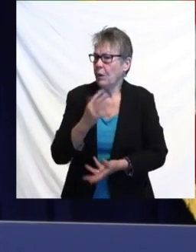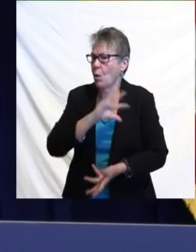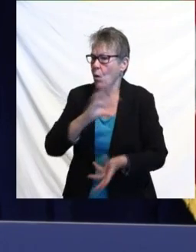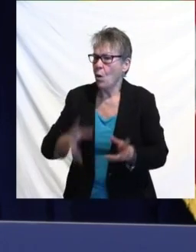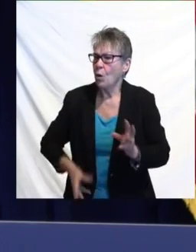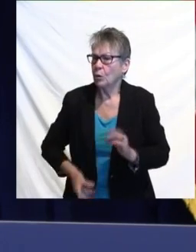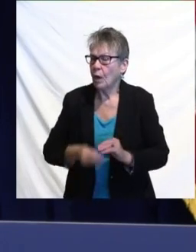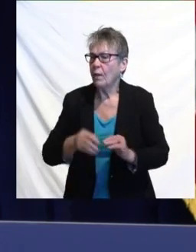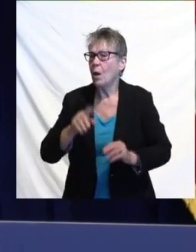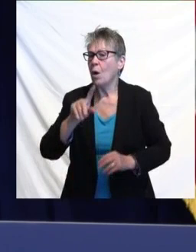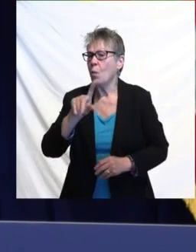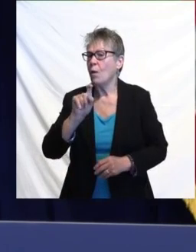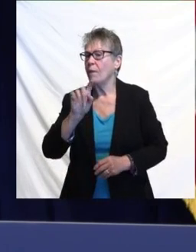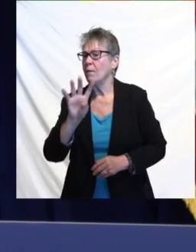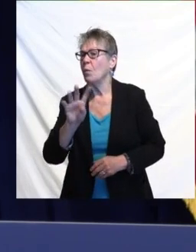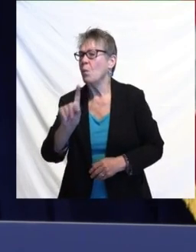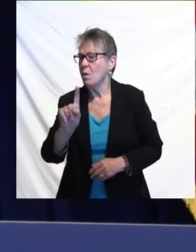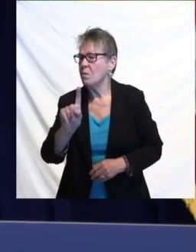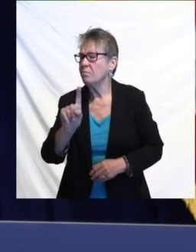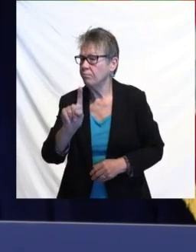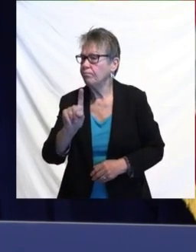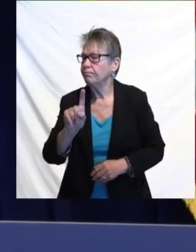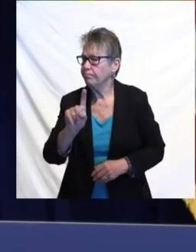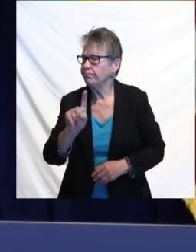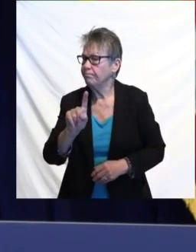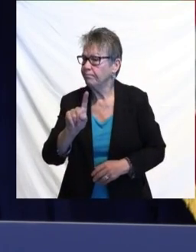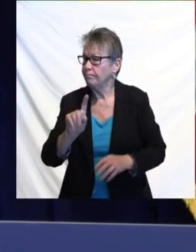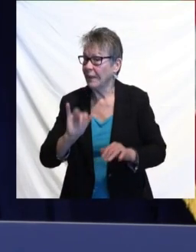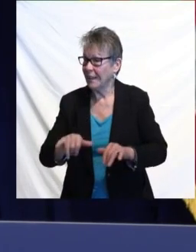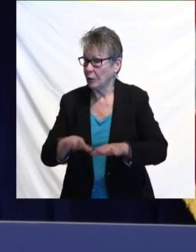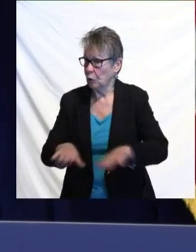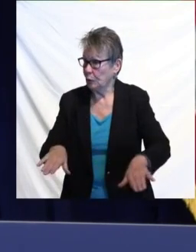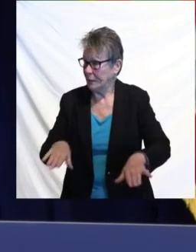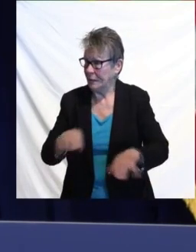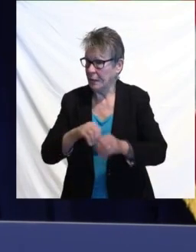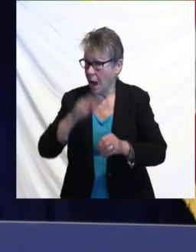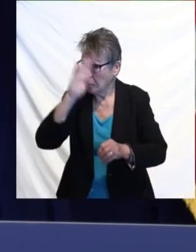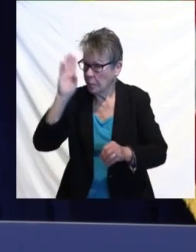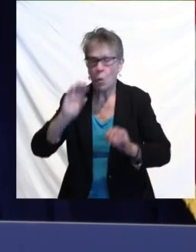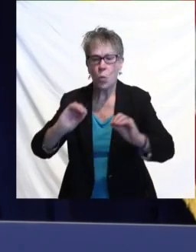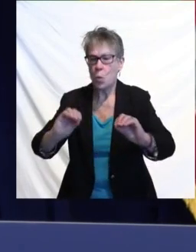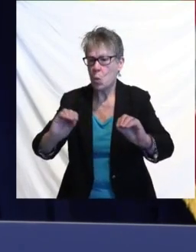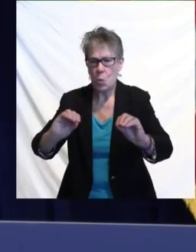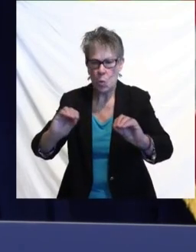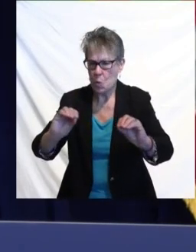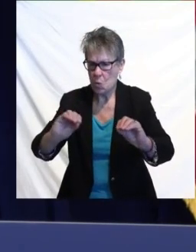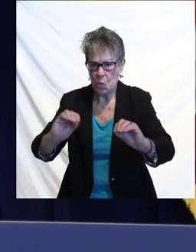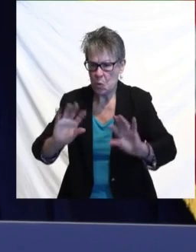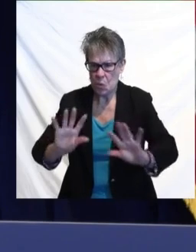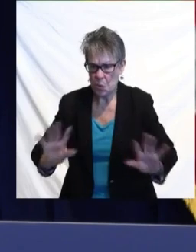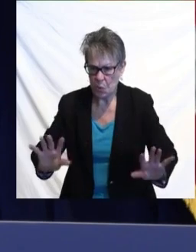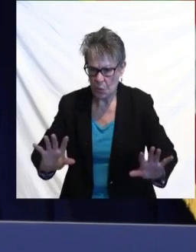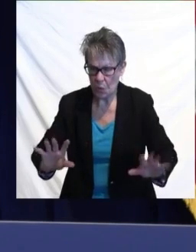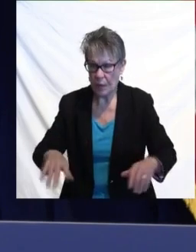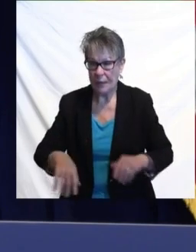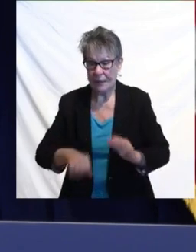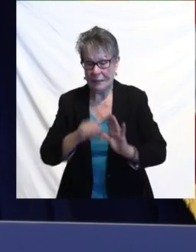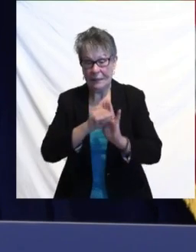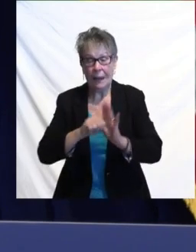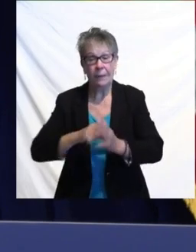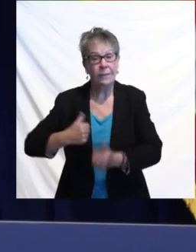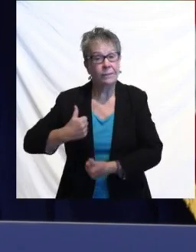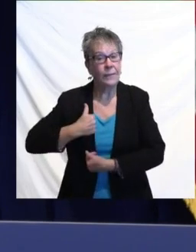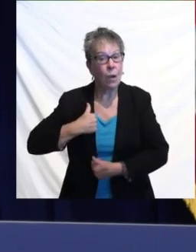cumulative cases in our state. None of the children are currently hospitalized. At the state vet homes, there are no new cases